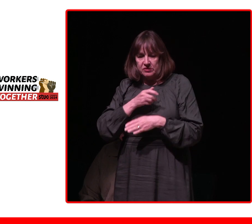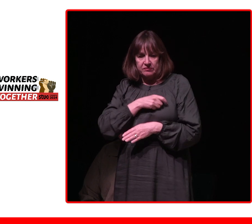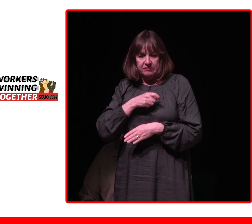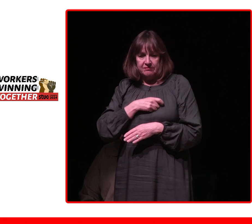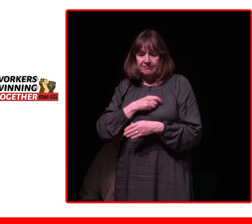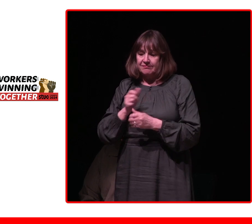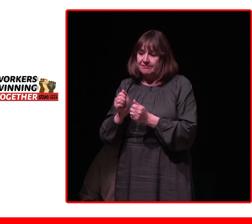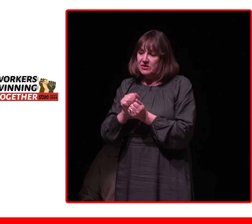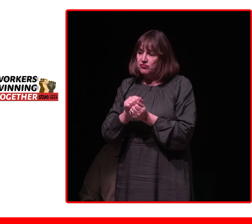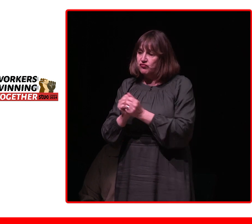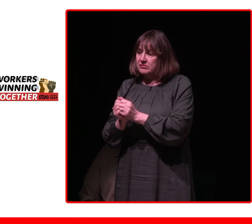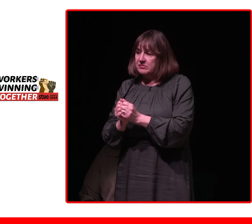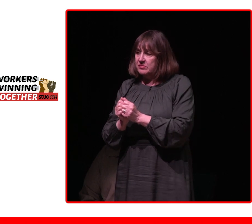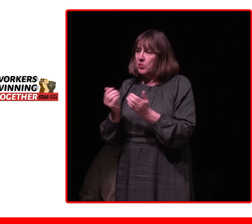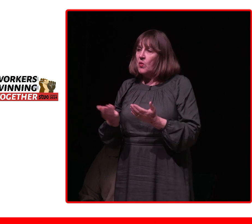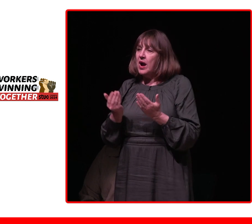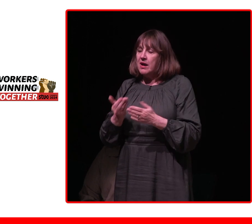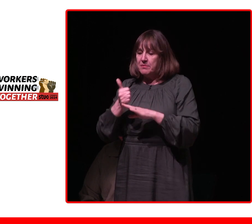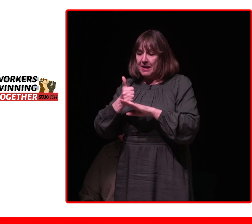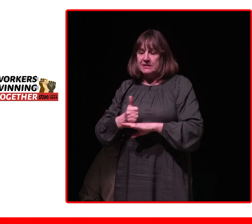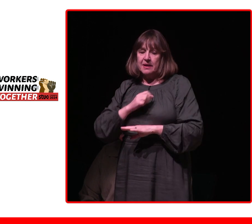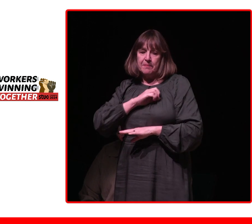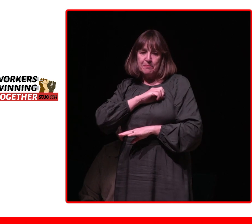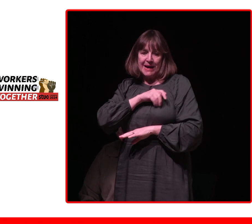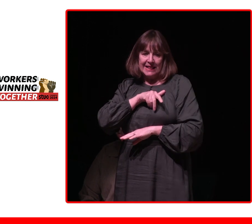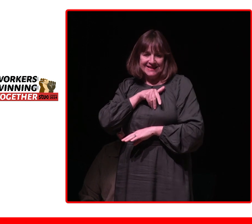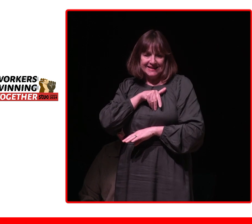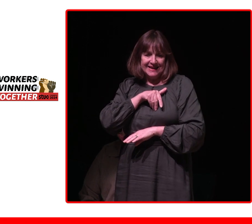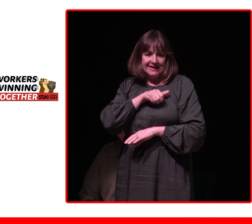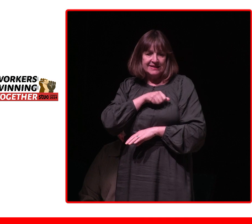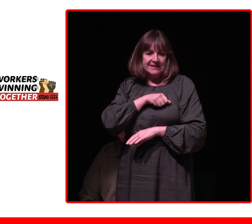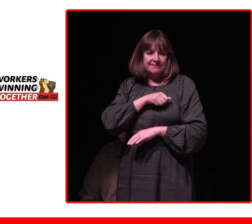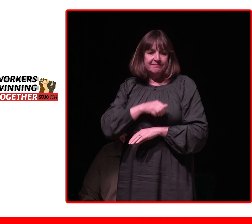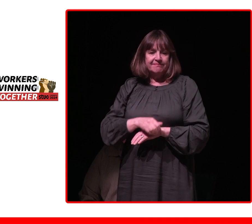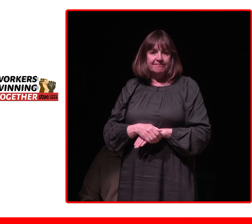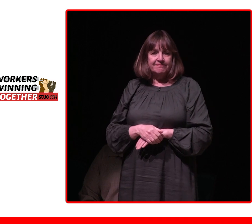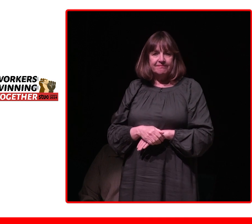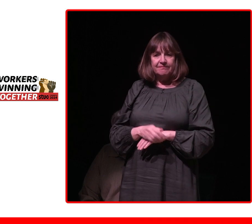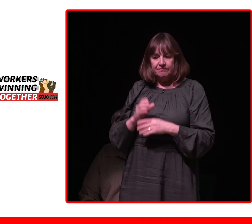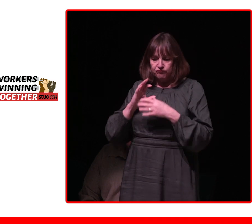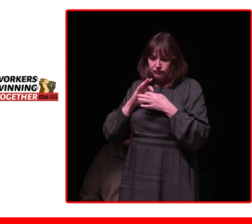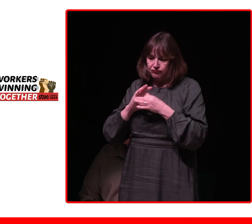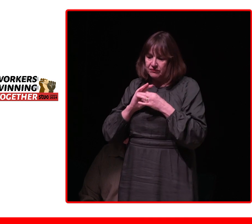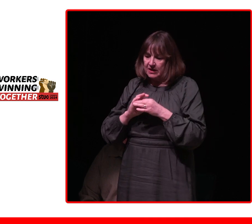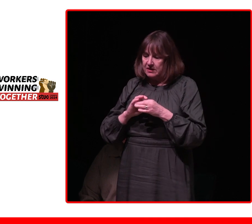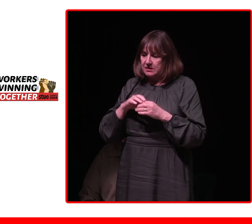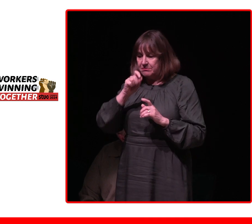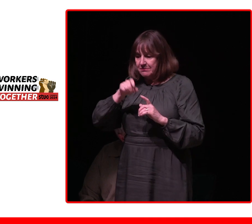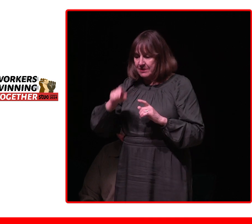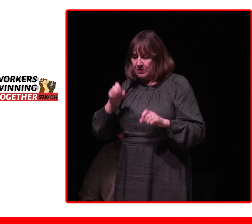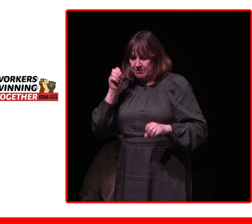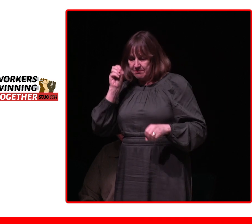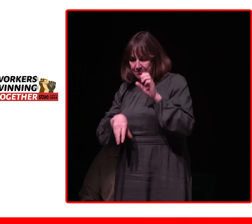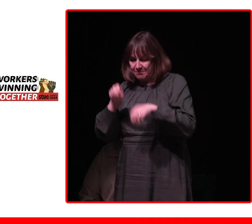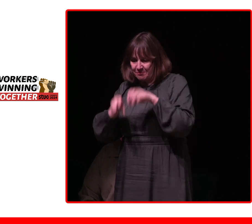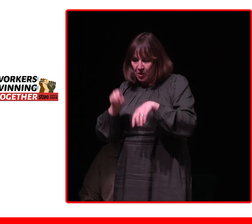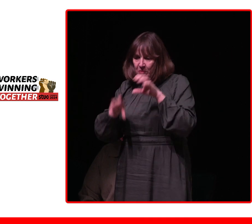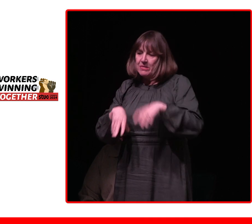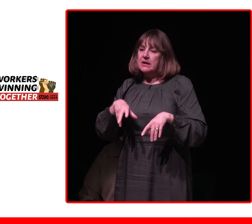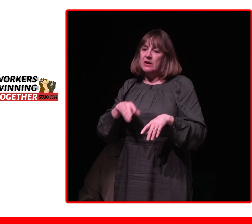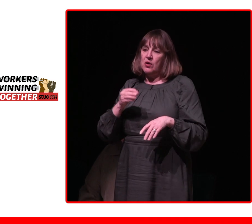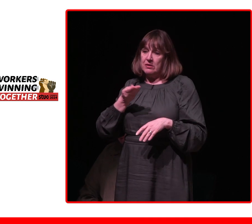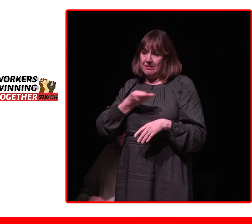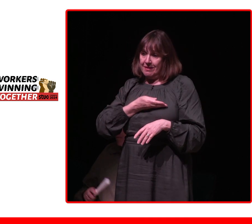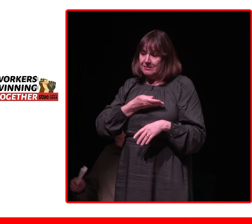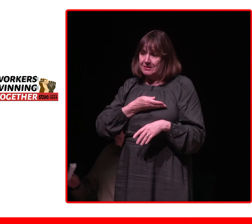sister organisation in Palestine. As part of the genocidal bombing in Gaza and the